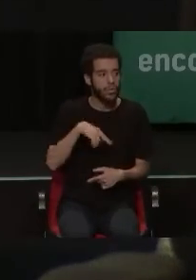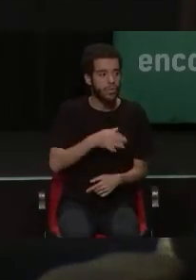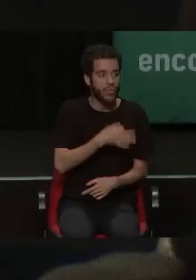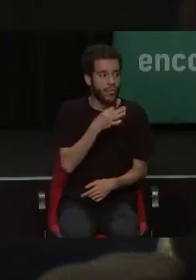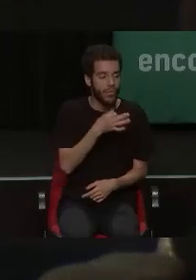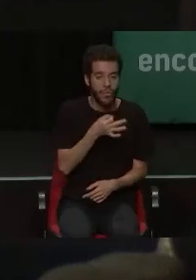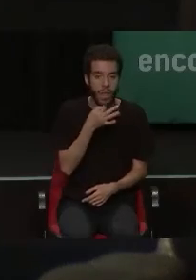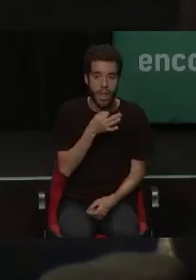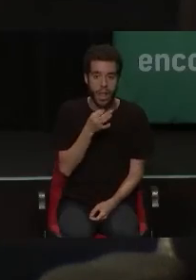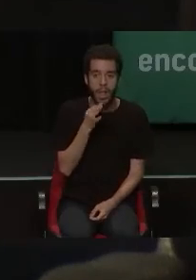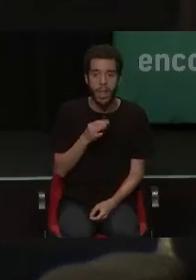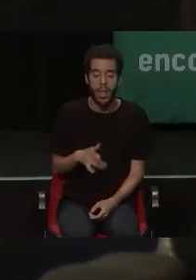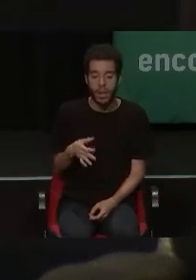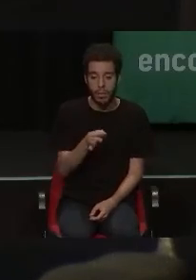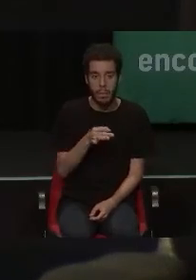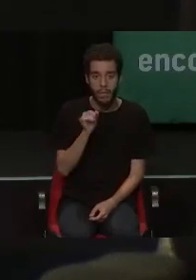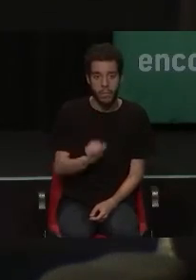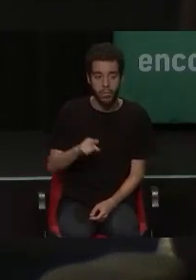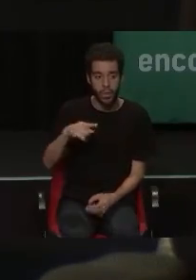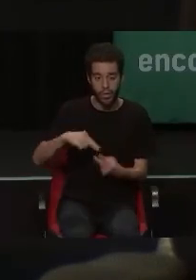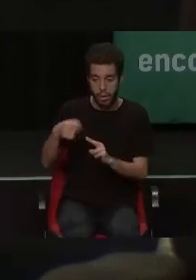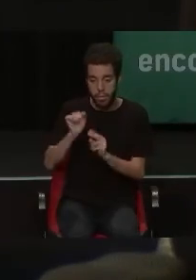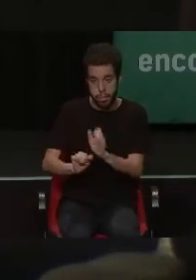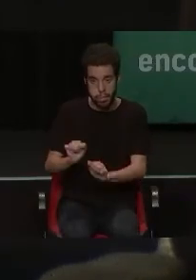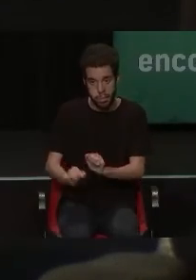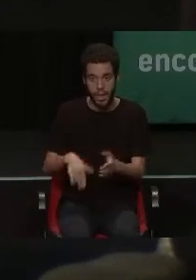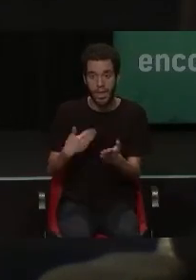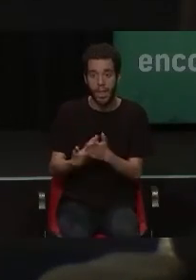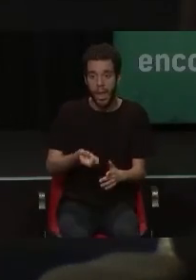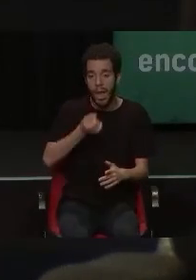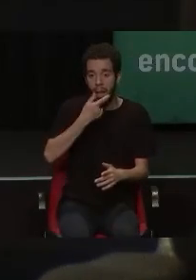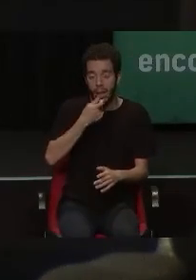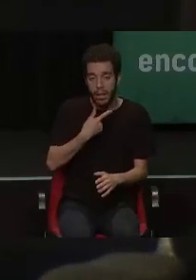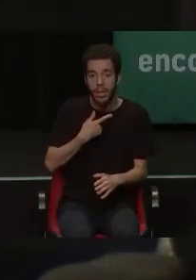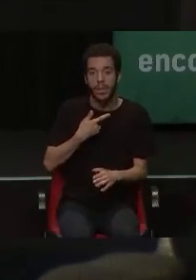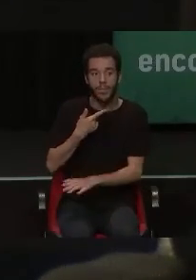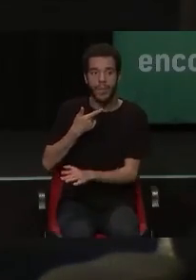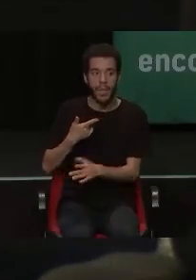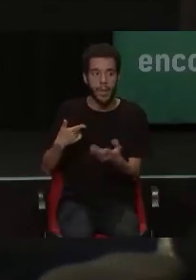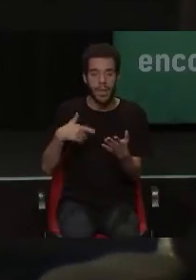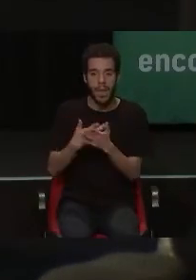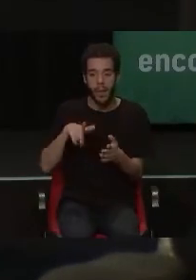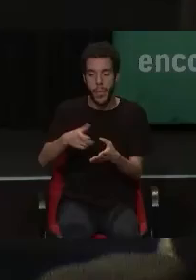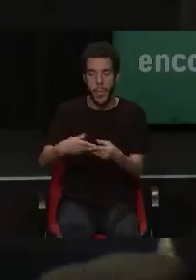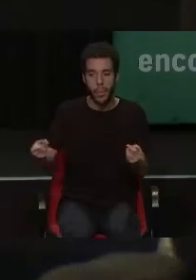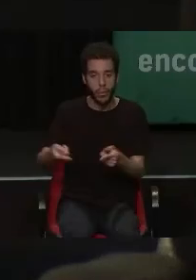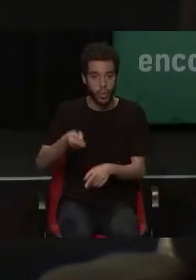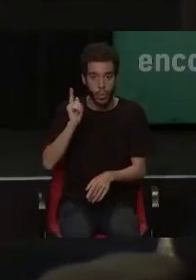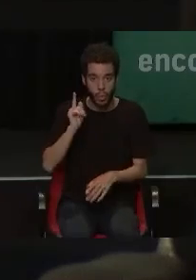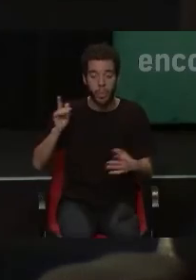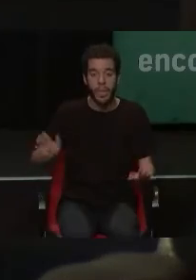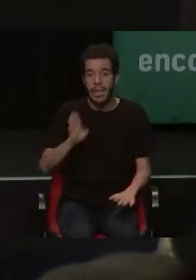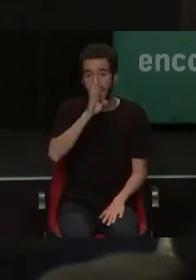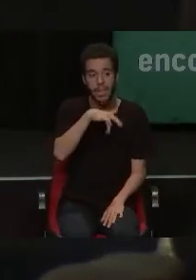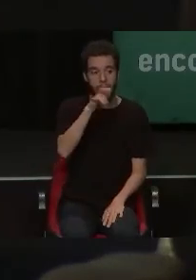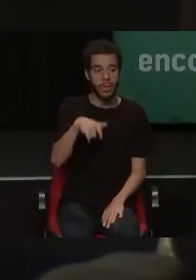surfaces. We are speaking about plasmodiums that have a resistance to cholesterol. In the case of